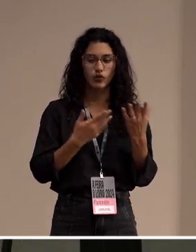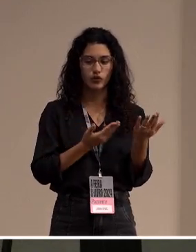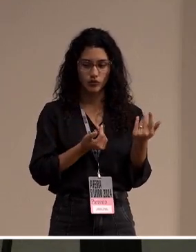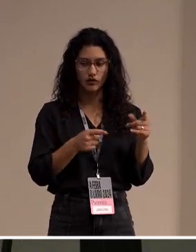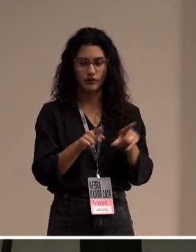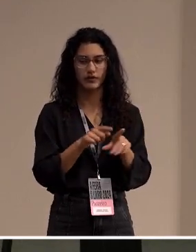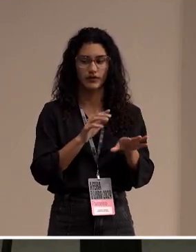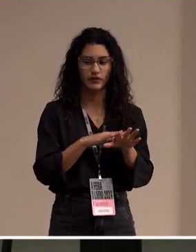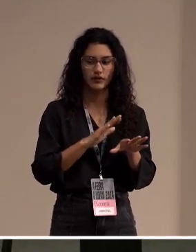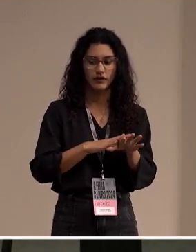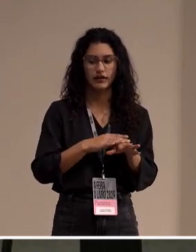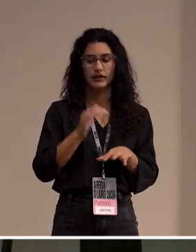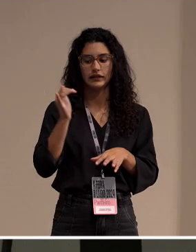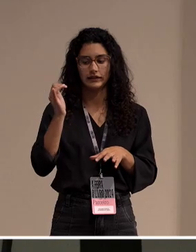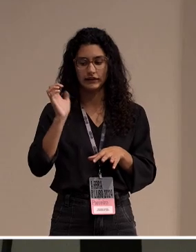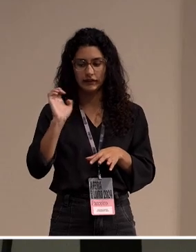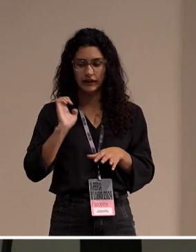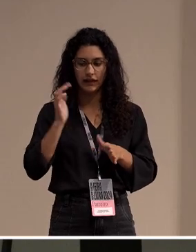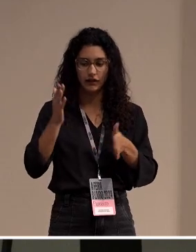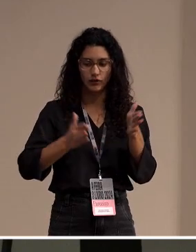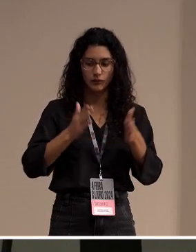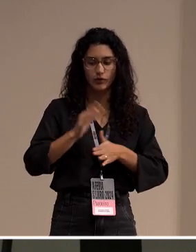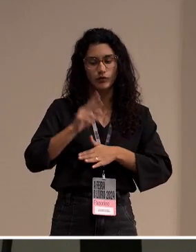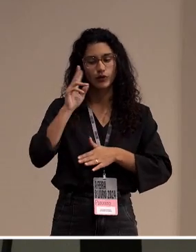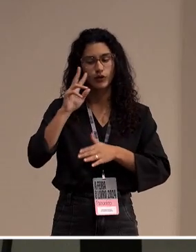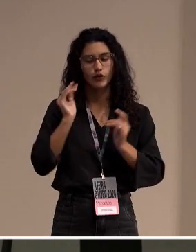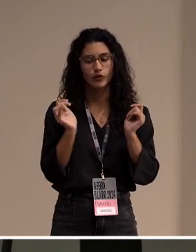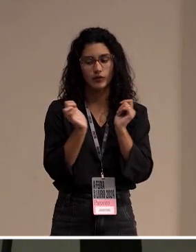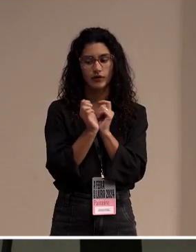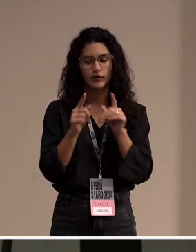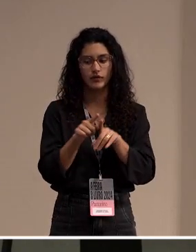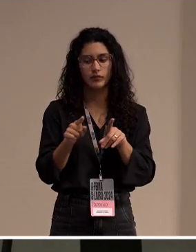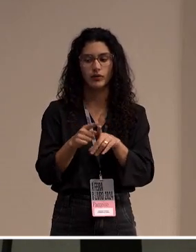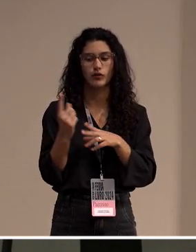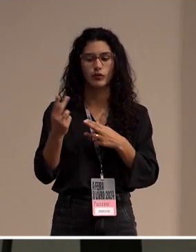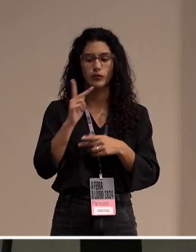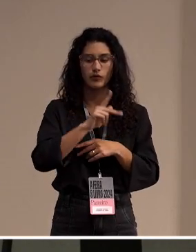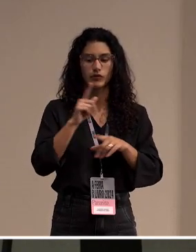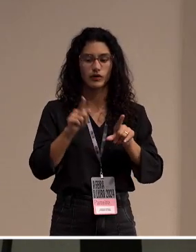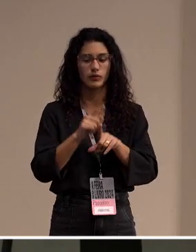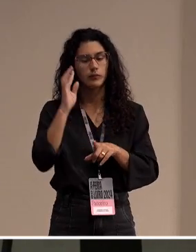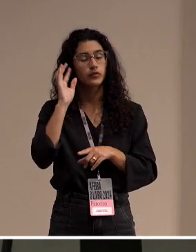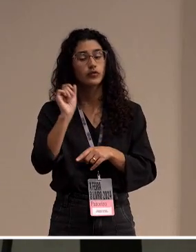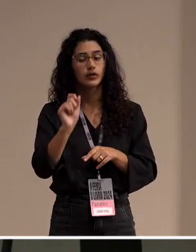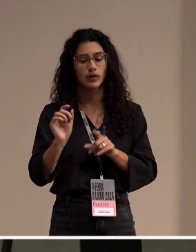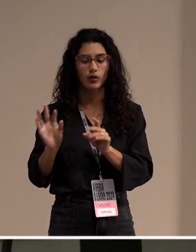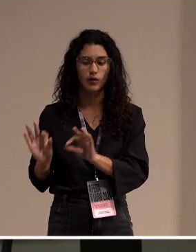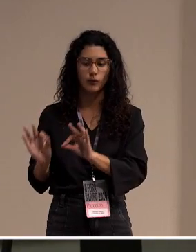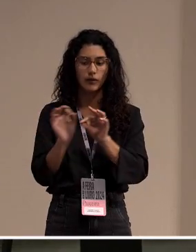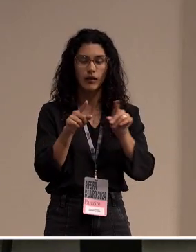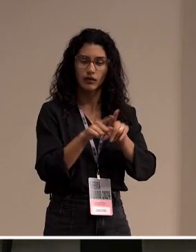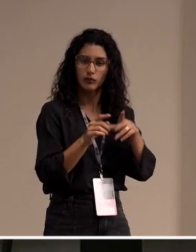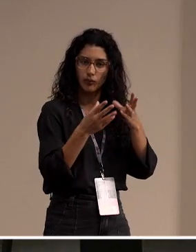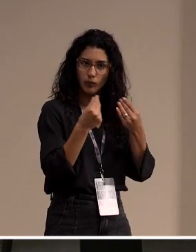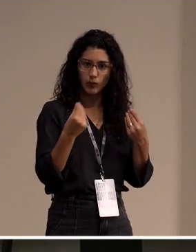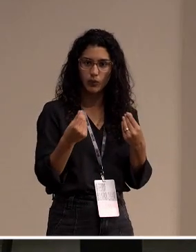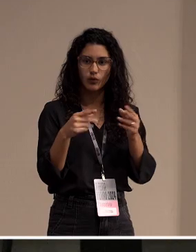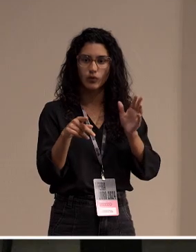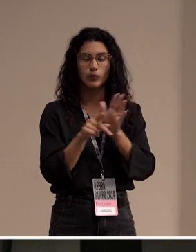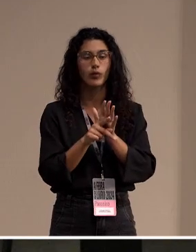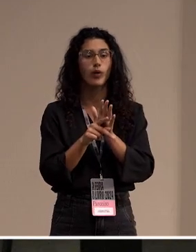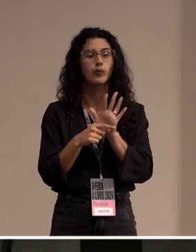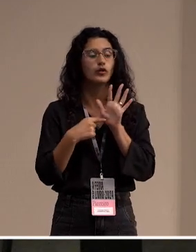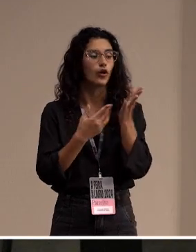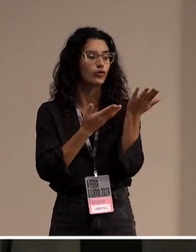jovens negros gays durante esse período da escravidão. Como professor, imagino que você deve acompanhar muito essa cena